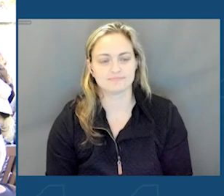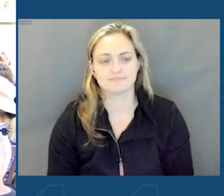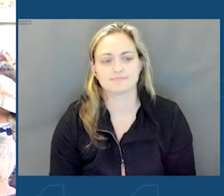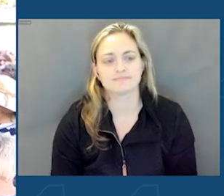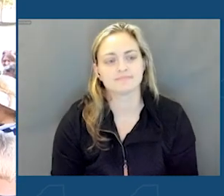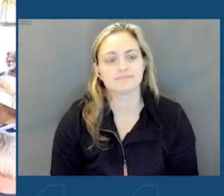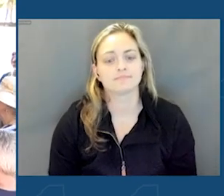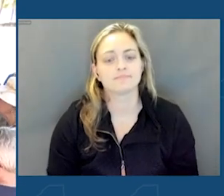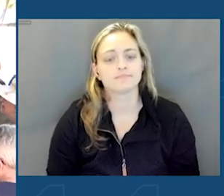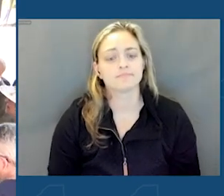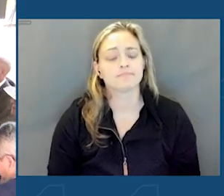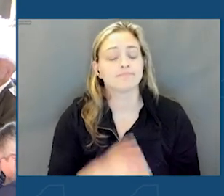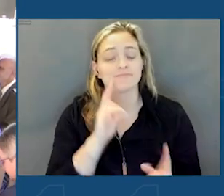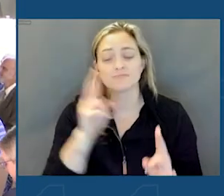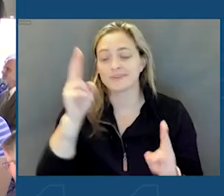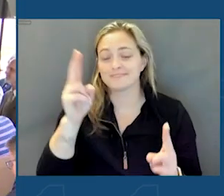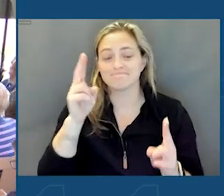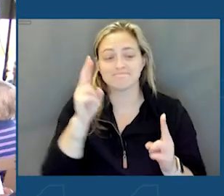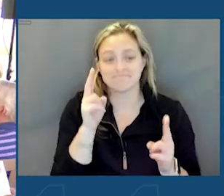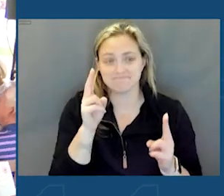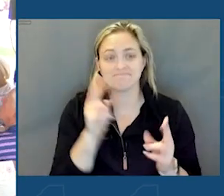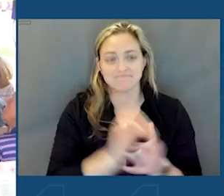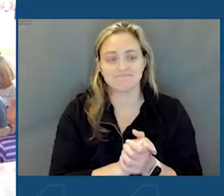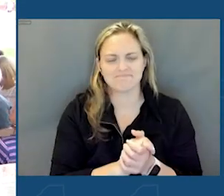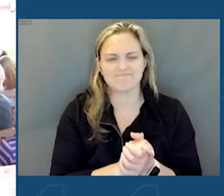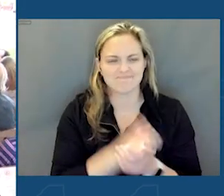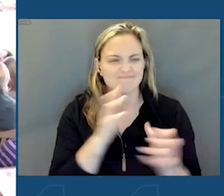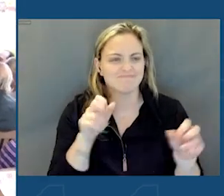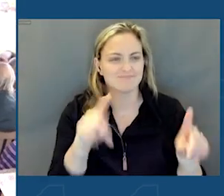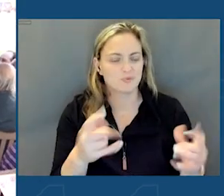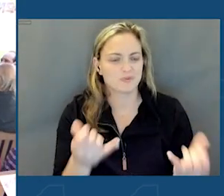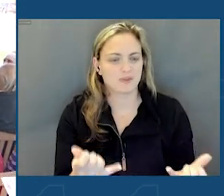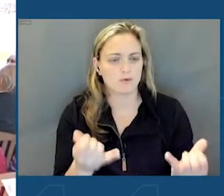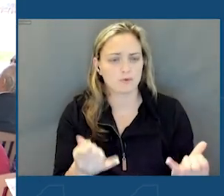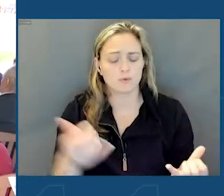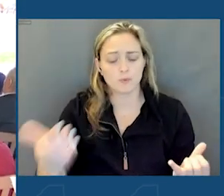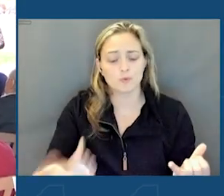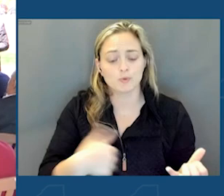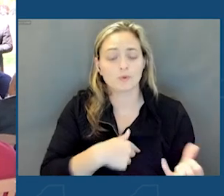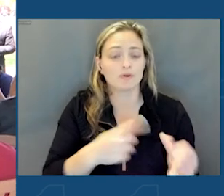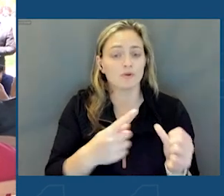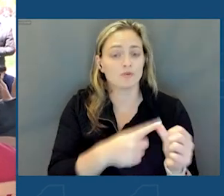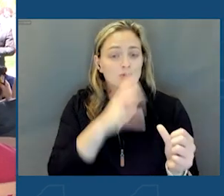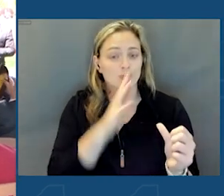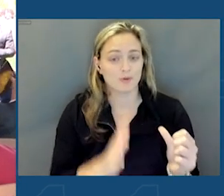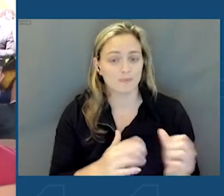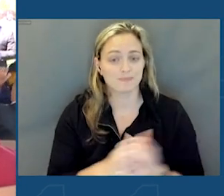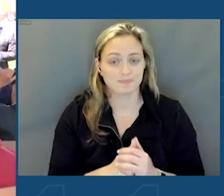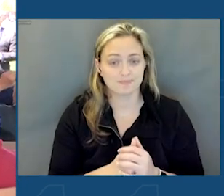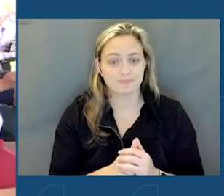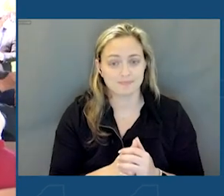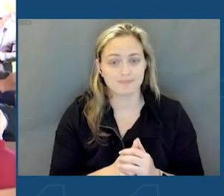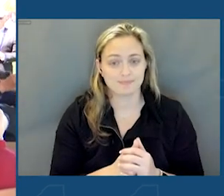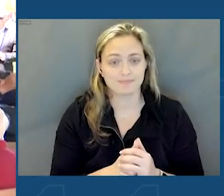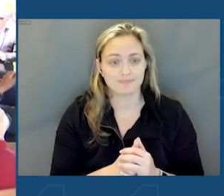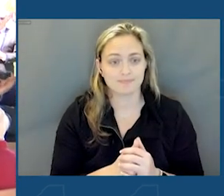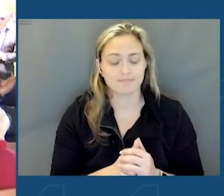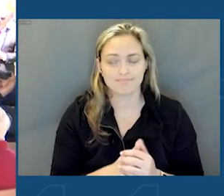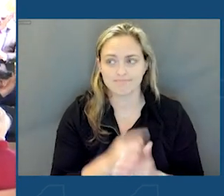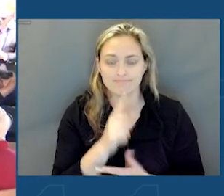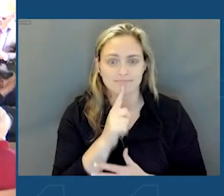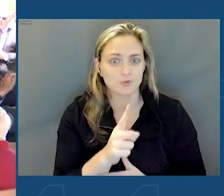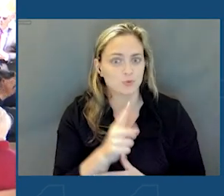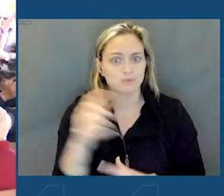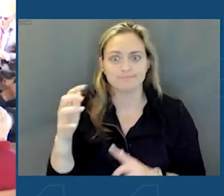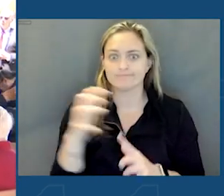It is with great pleasure that I have the opportunity to introduce our first speaker, a true champion